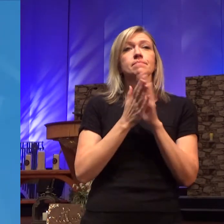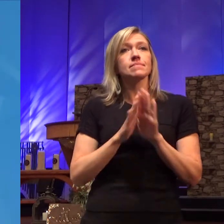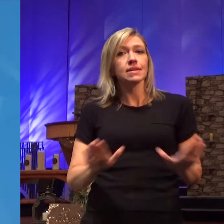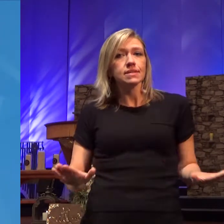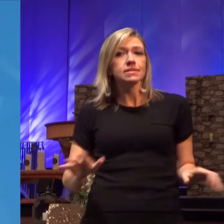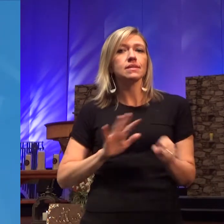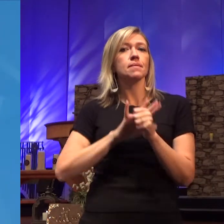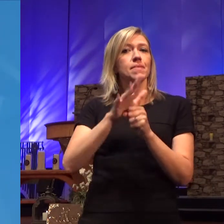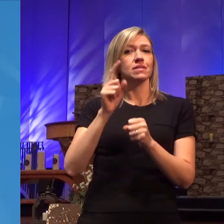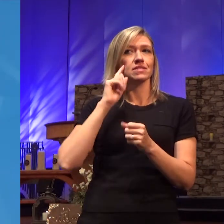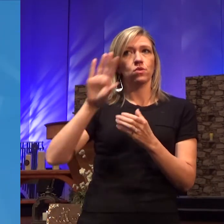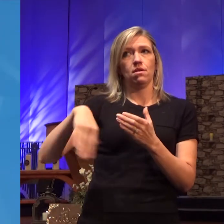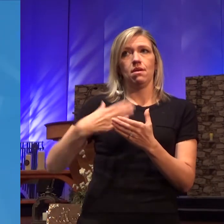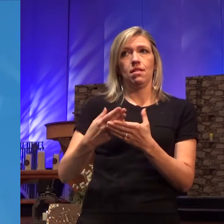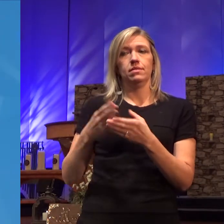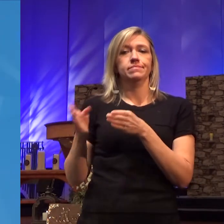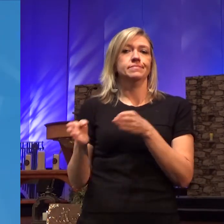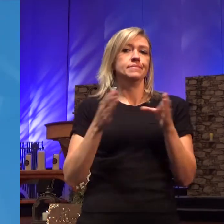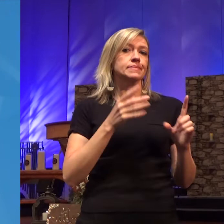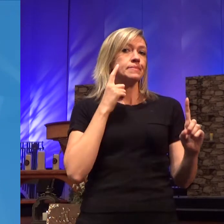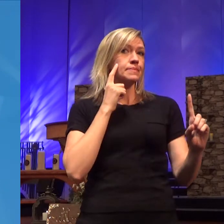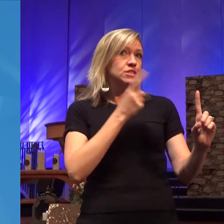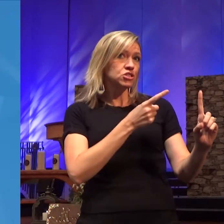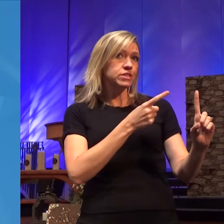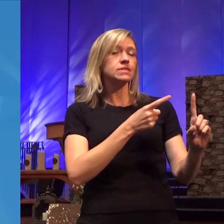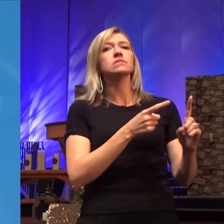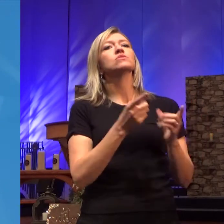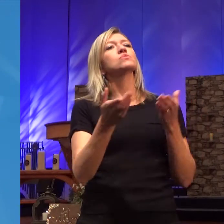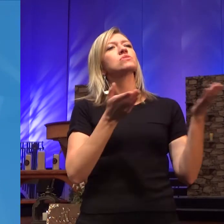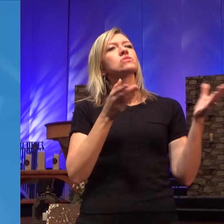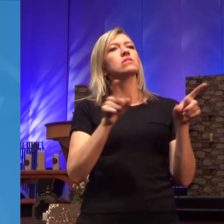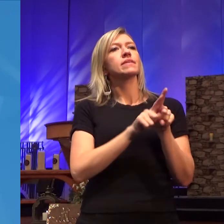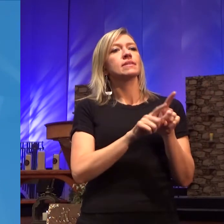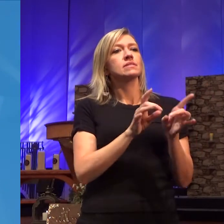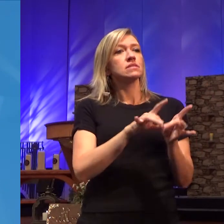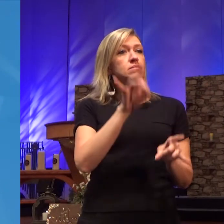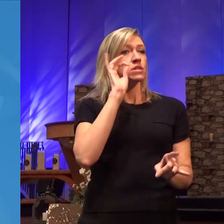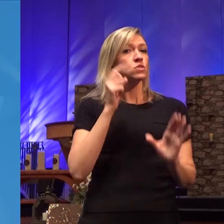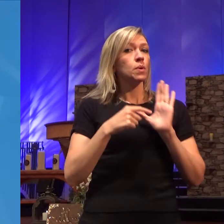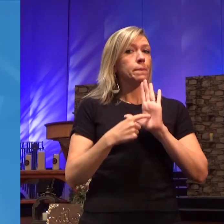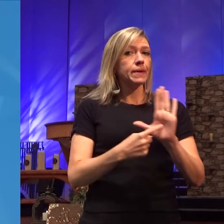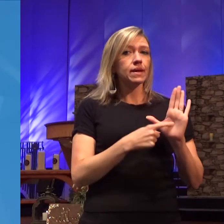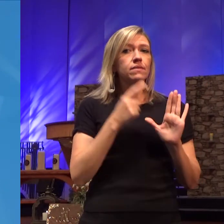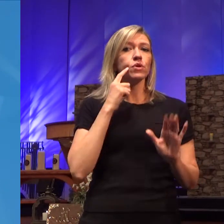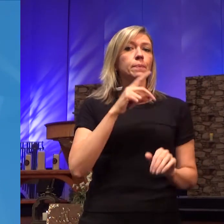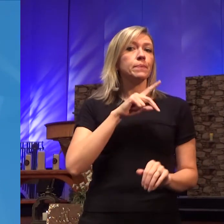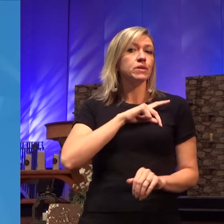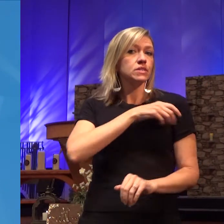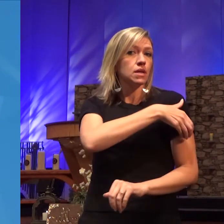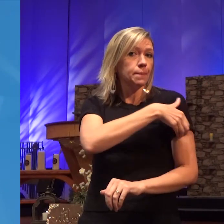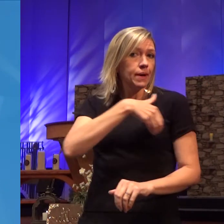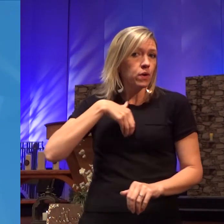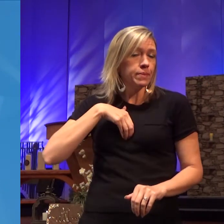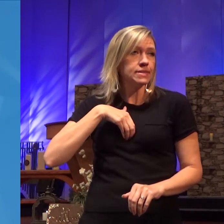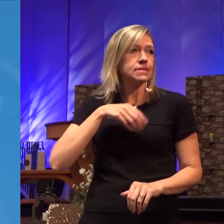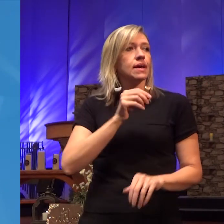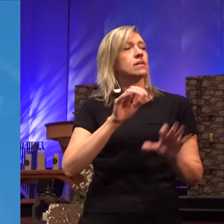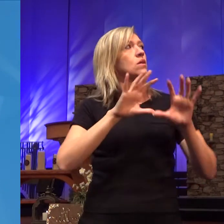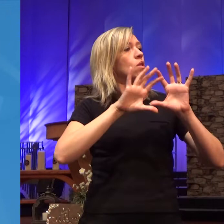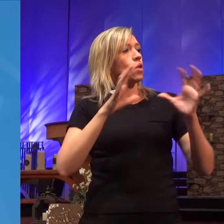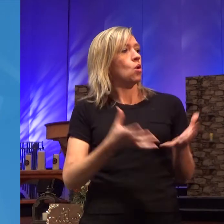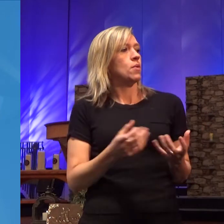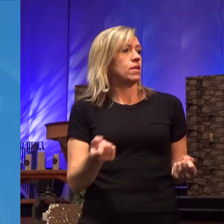love, peace, and abundance for all. And our mission, to serve as a spiritual beacon for personal